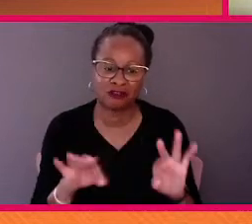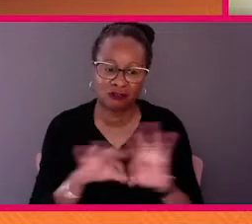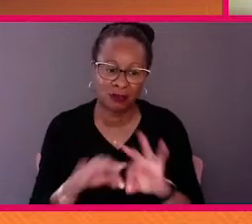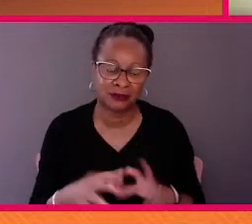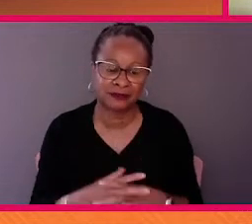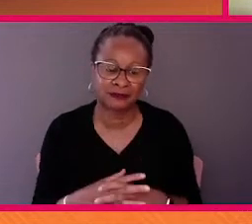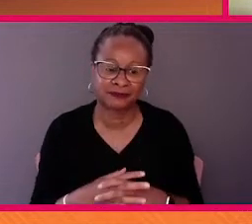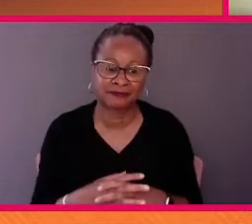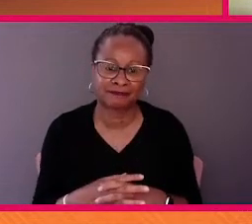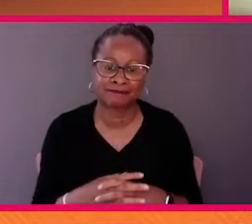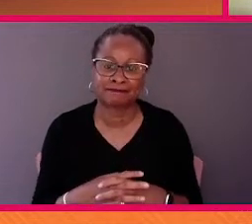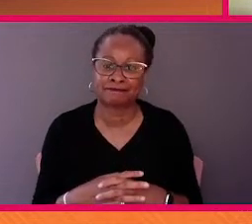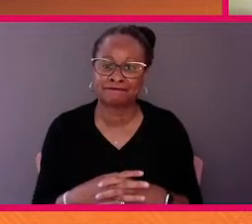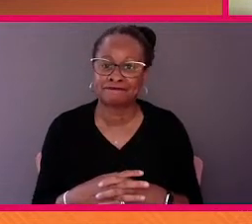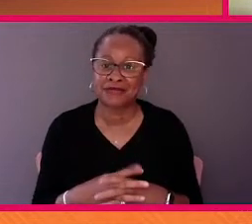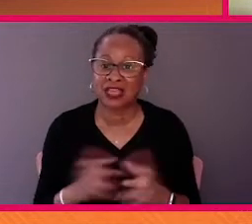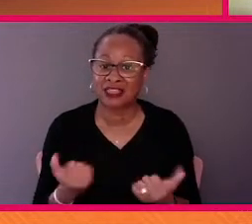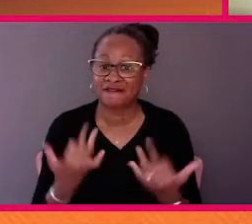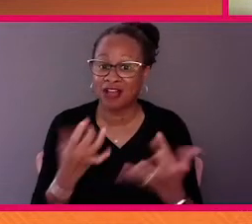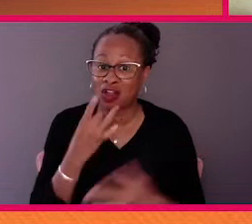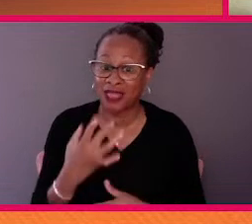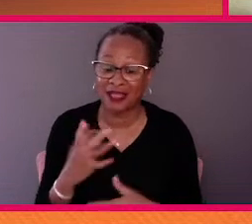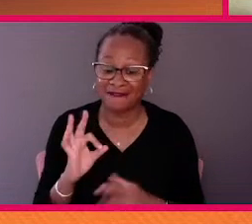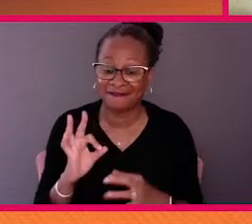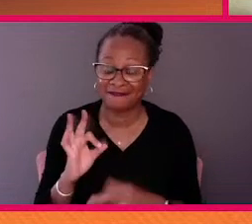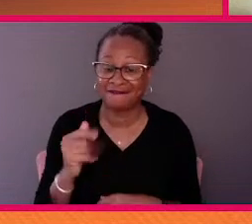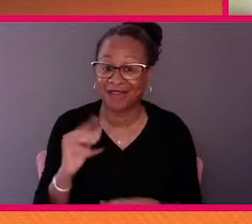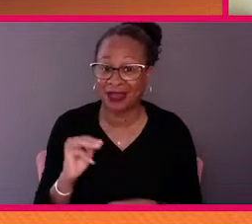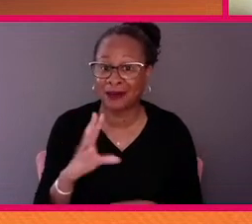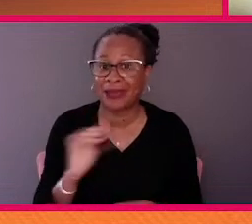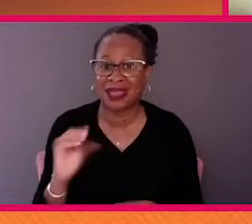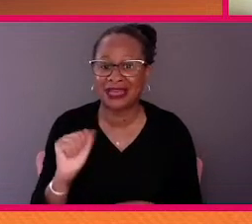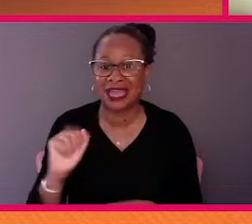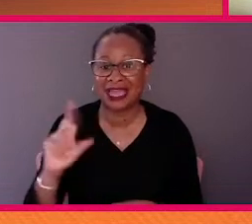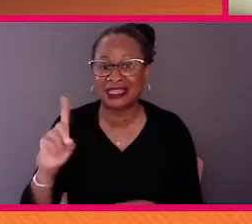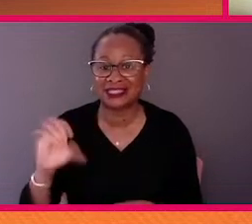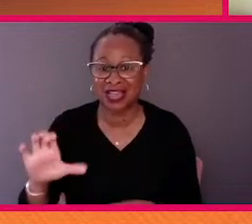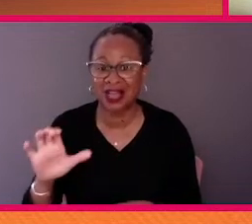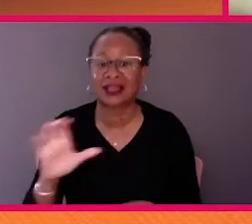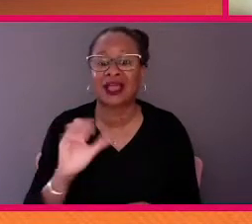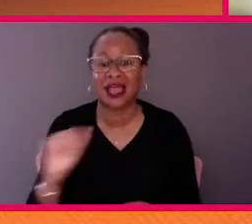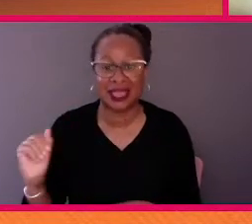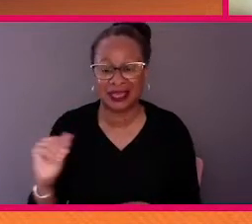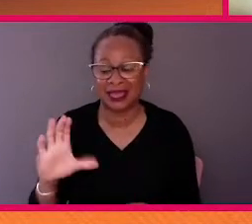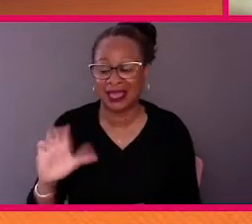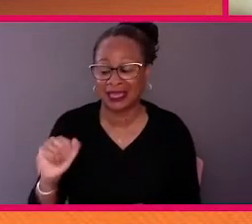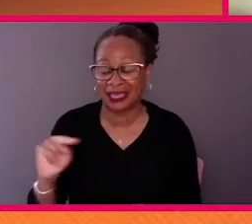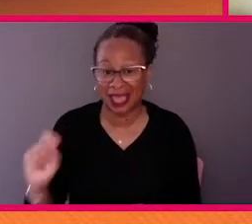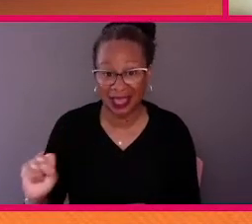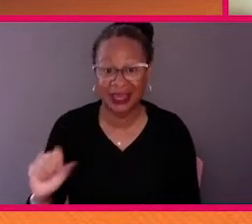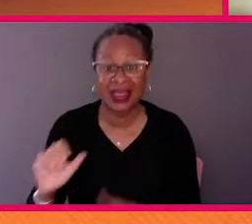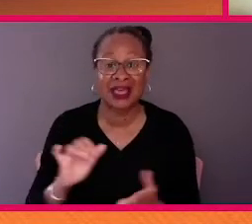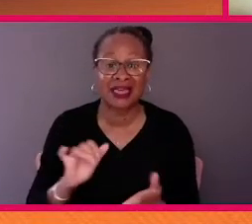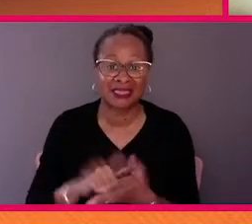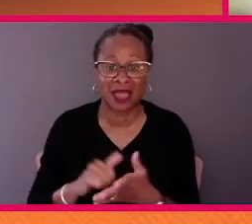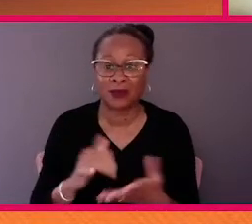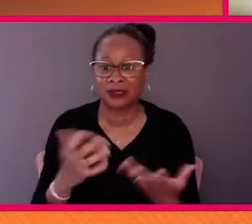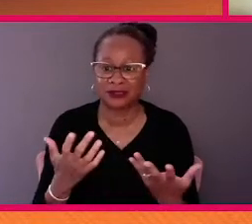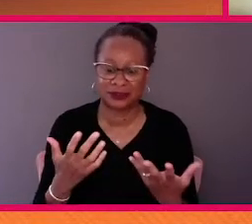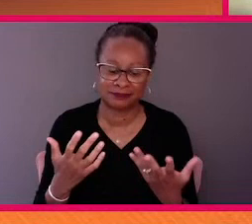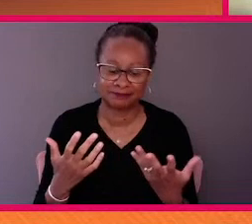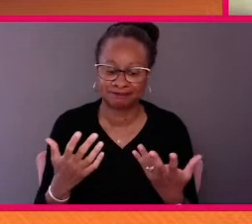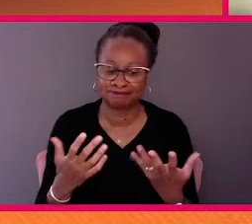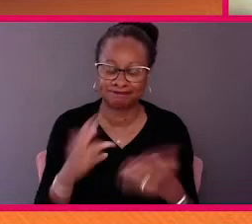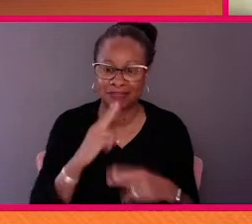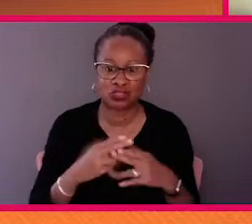Firelight fam and, you know, ADOC and CAAM that was mentioned earlier, certainly spaces to kind of embrace you and just like the